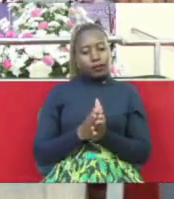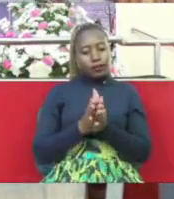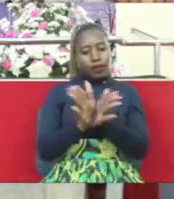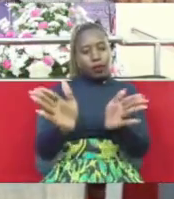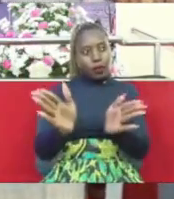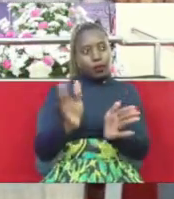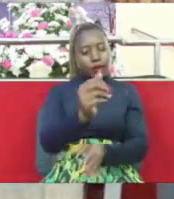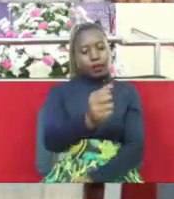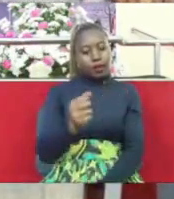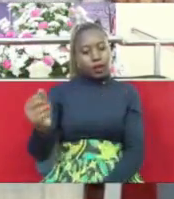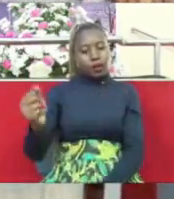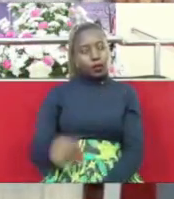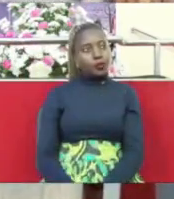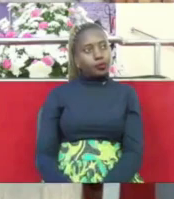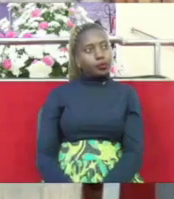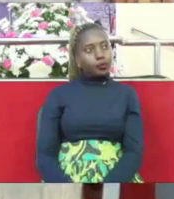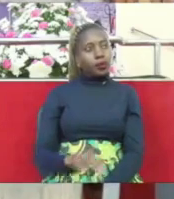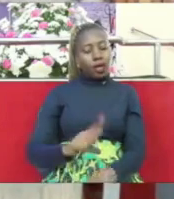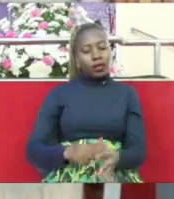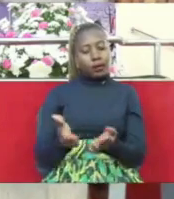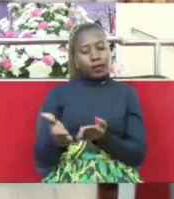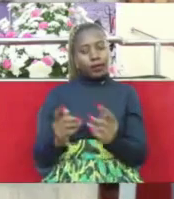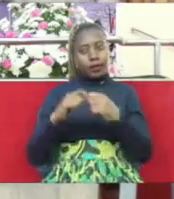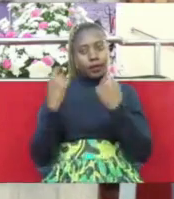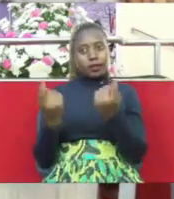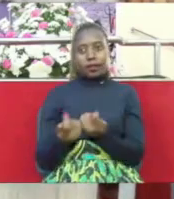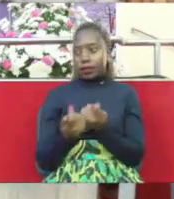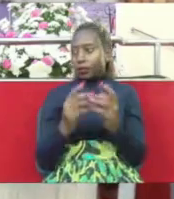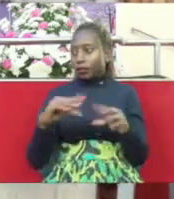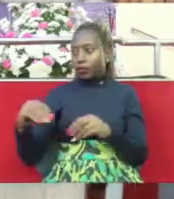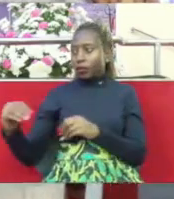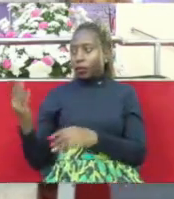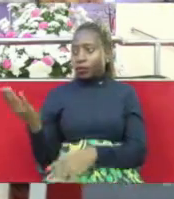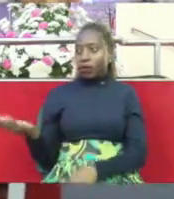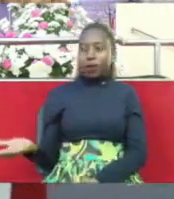as the ministry teams just position themselves. Wahuduma wanapochukua nafasi zao.